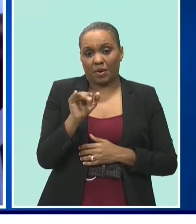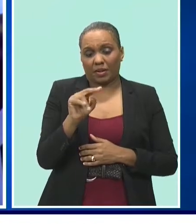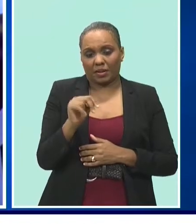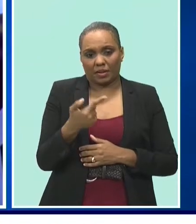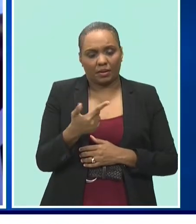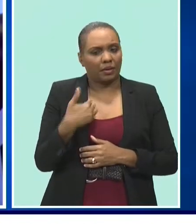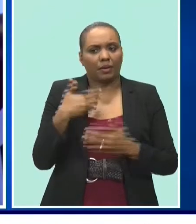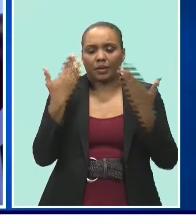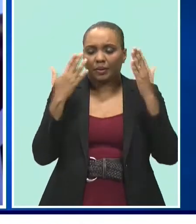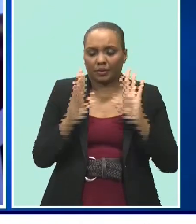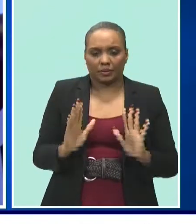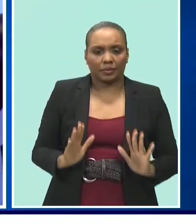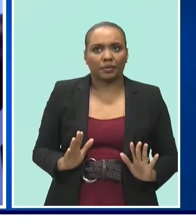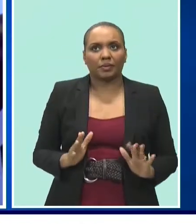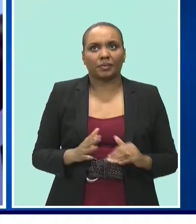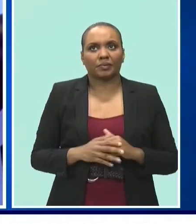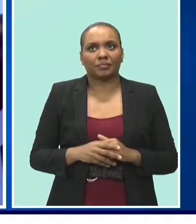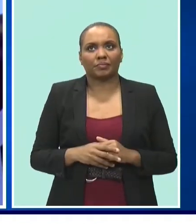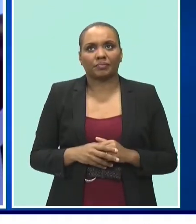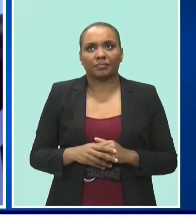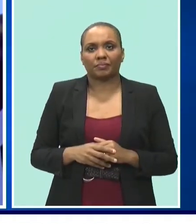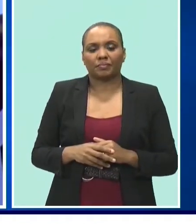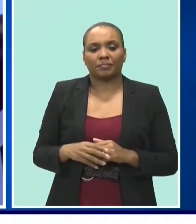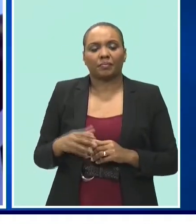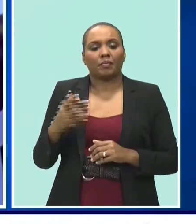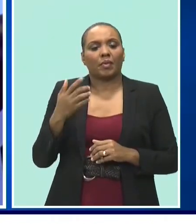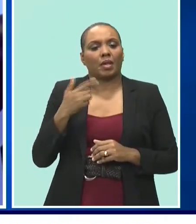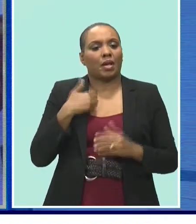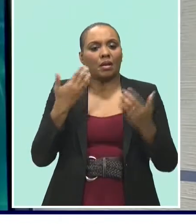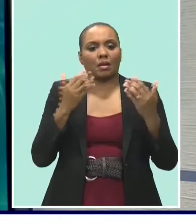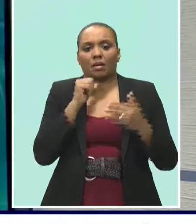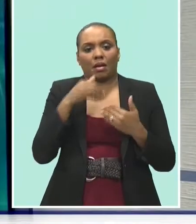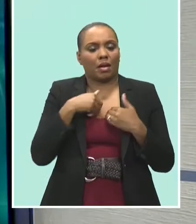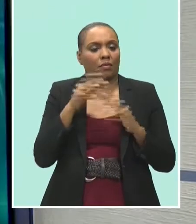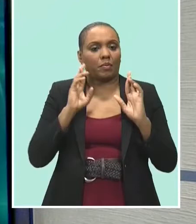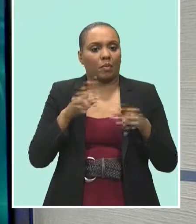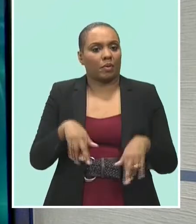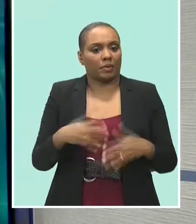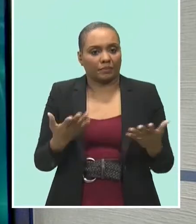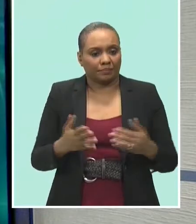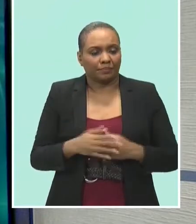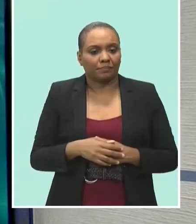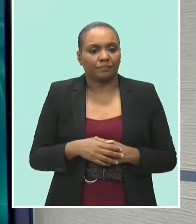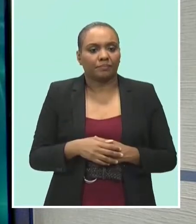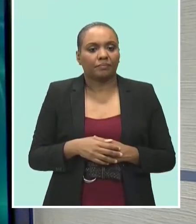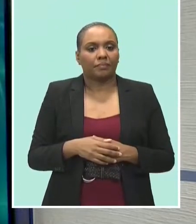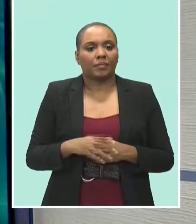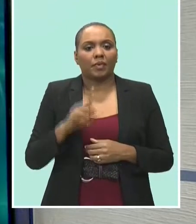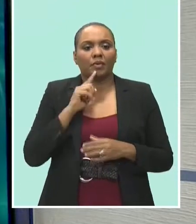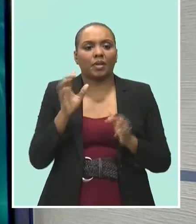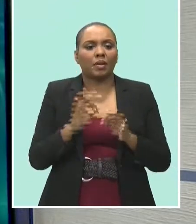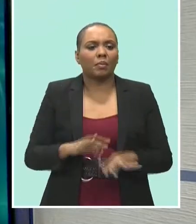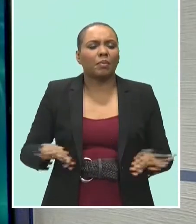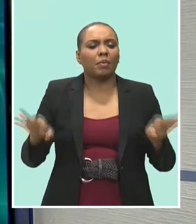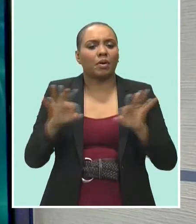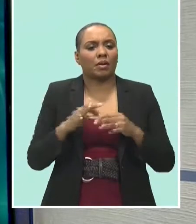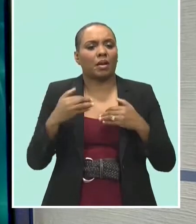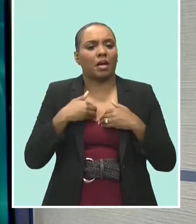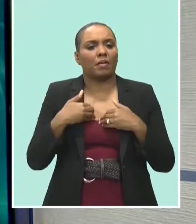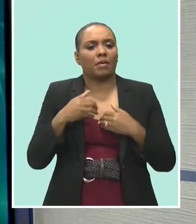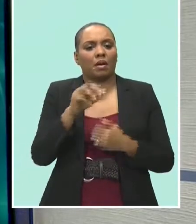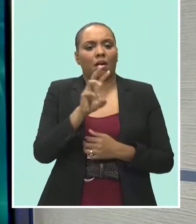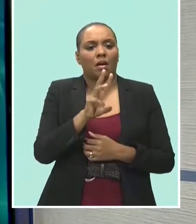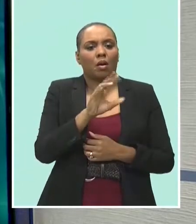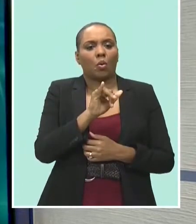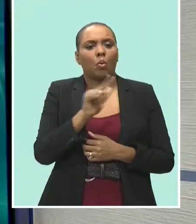tell you offhand until they come back with the report. The importance of having a will is expected to become